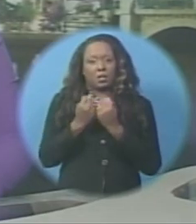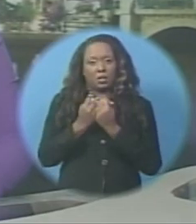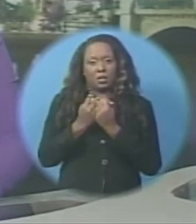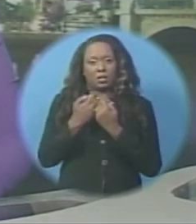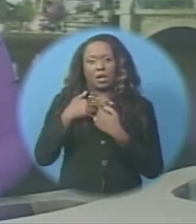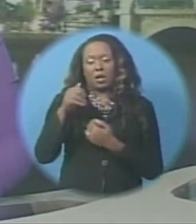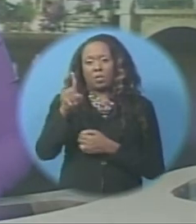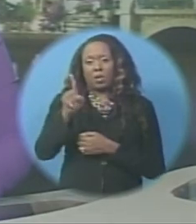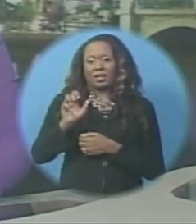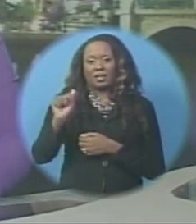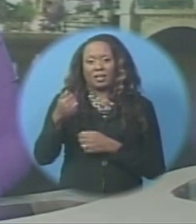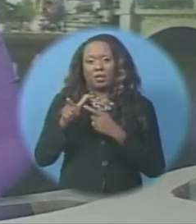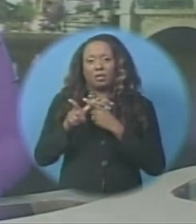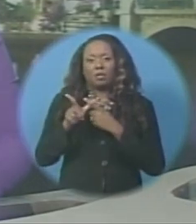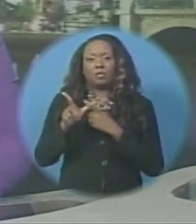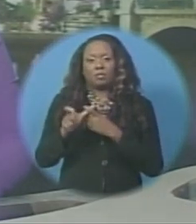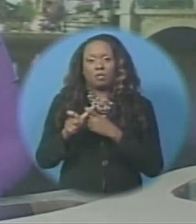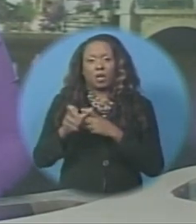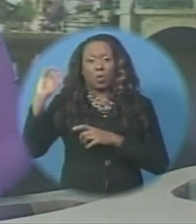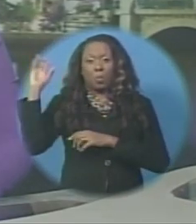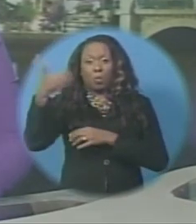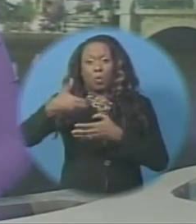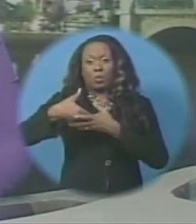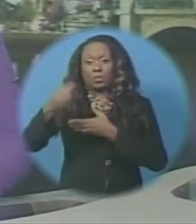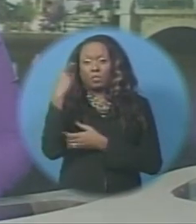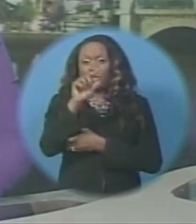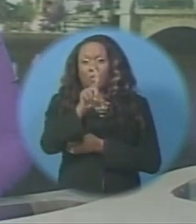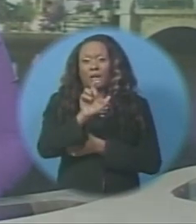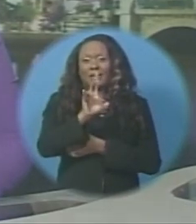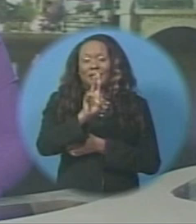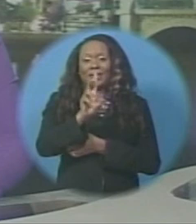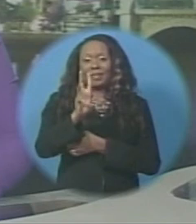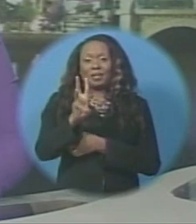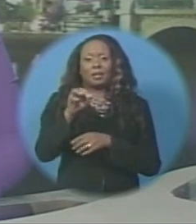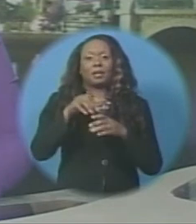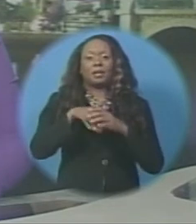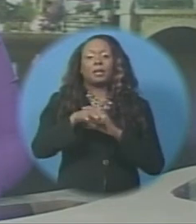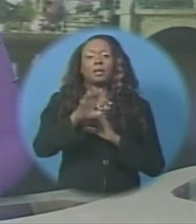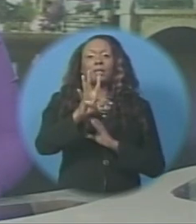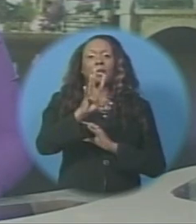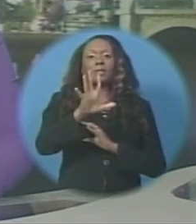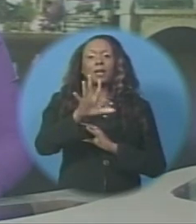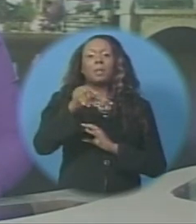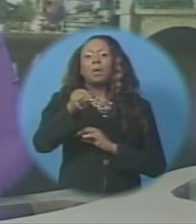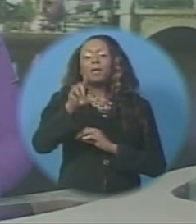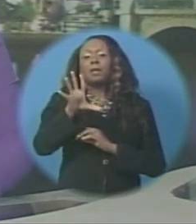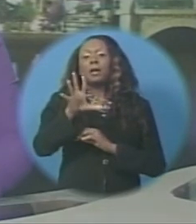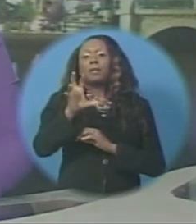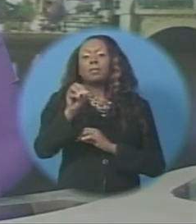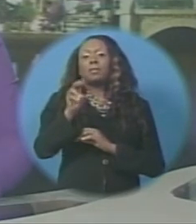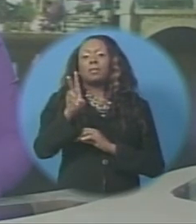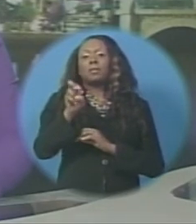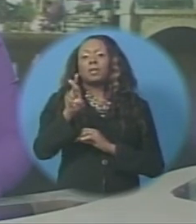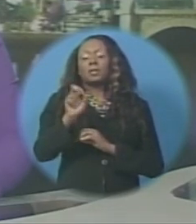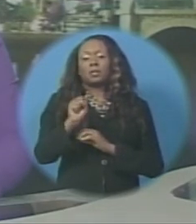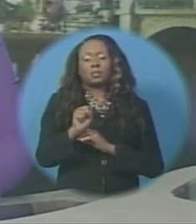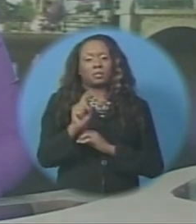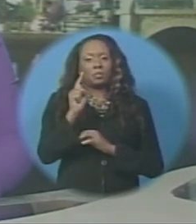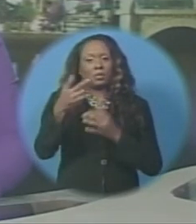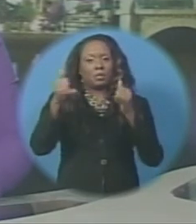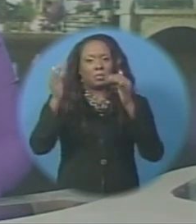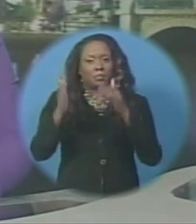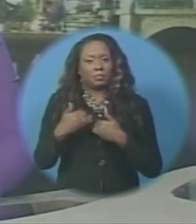by 110 runs, being bowled out for 176 in 45.5 overs. Jonathan Carter was the top scorer. He